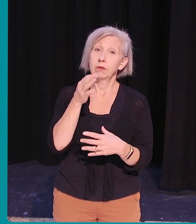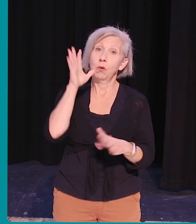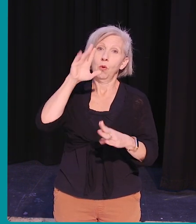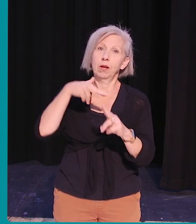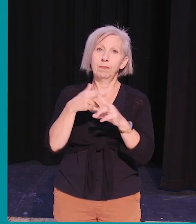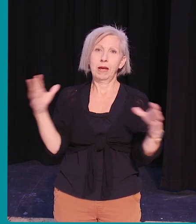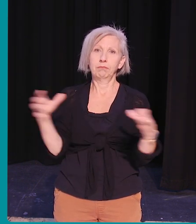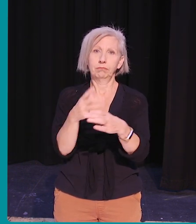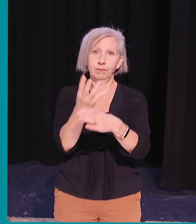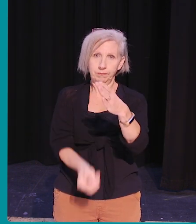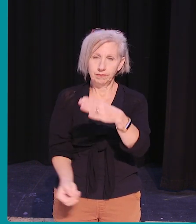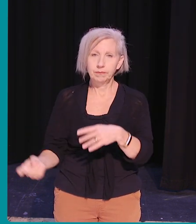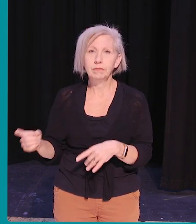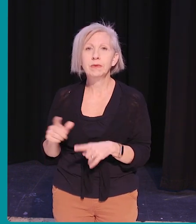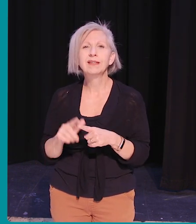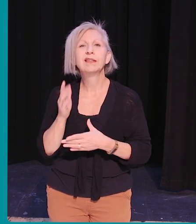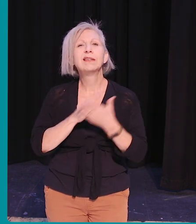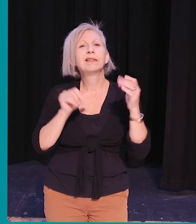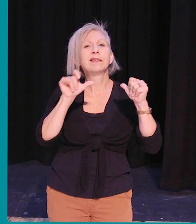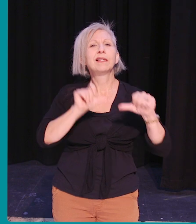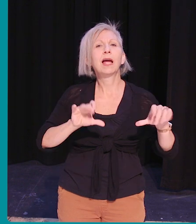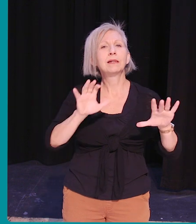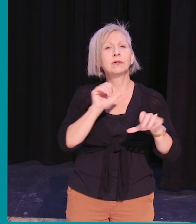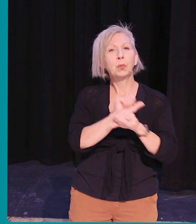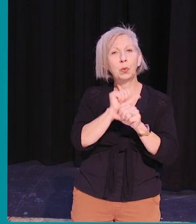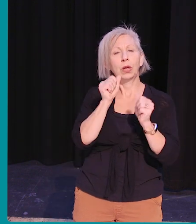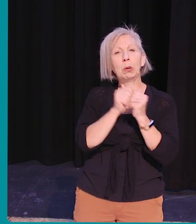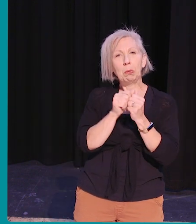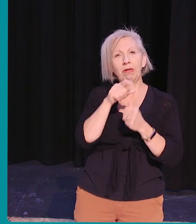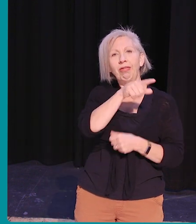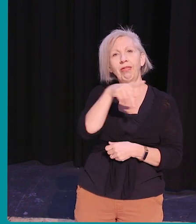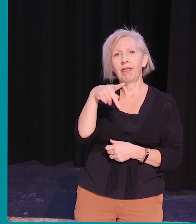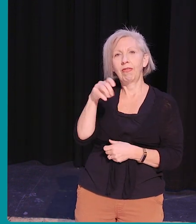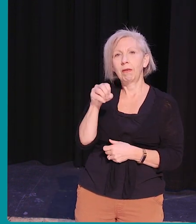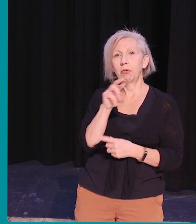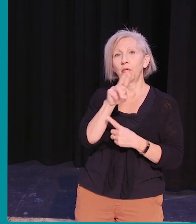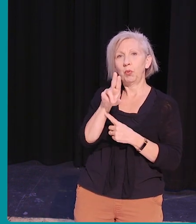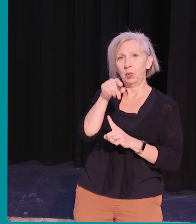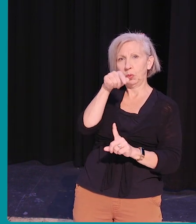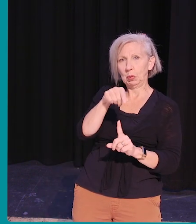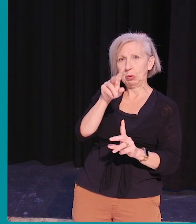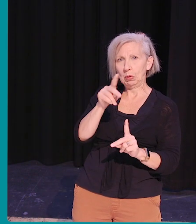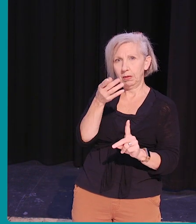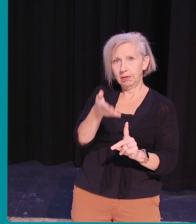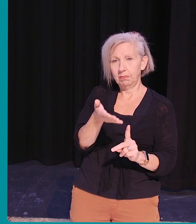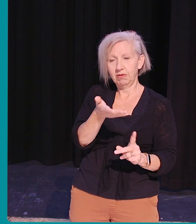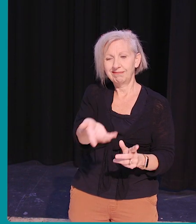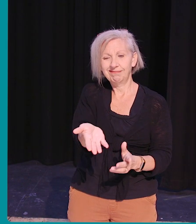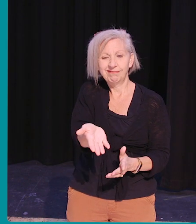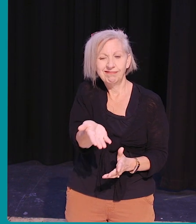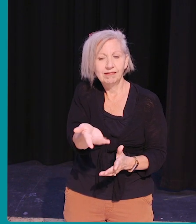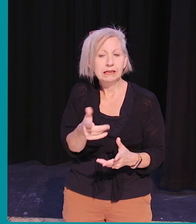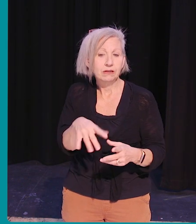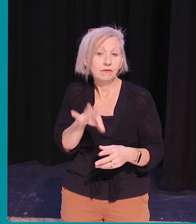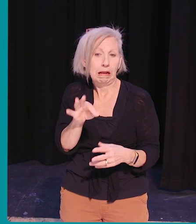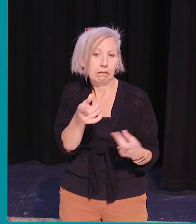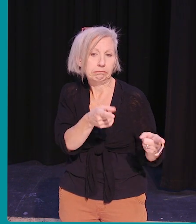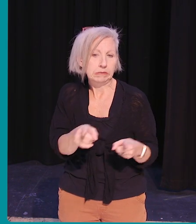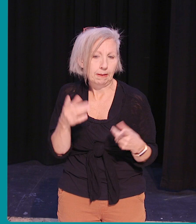colleagues in Peru trying to preserve the species. Now, one of the challenges is that it's really hard to collect data on the aquatic environment that the frogs live